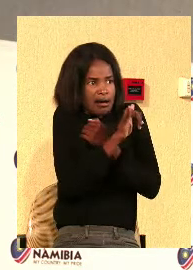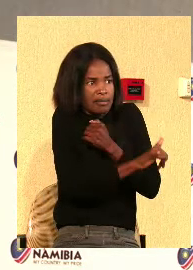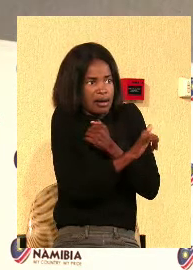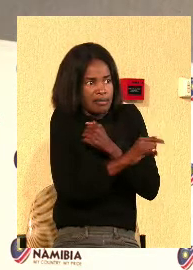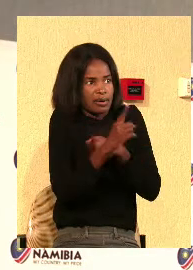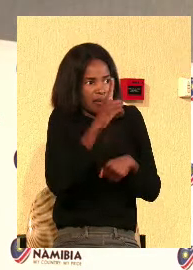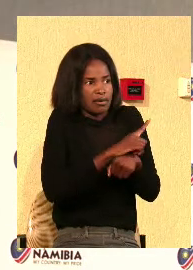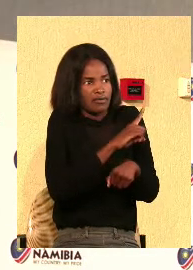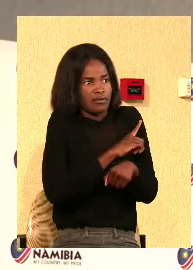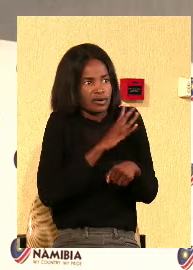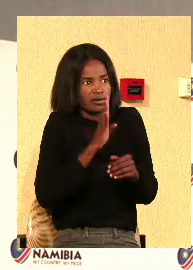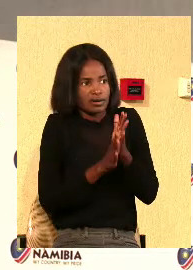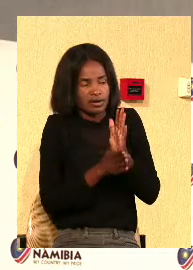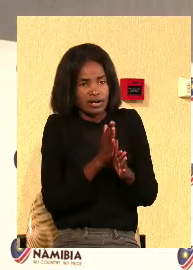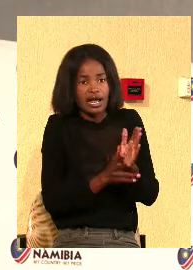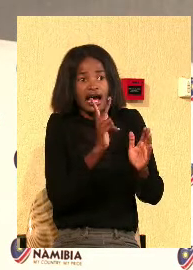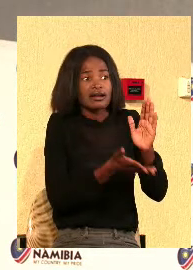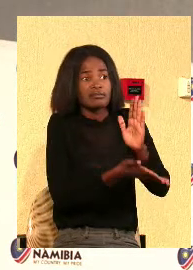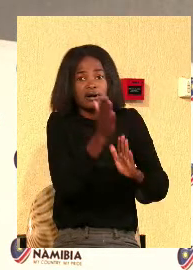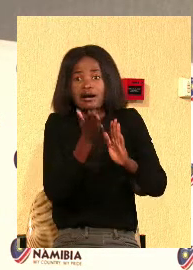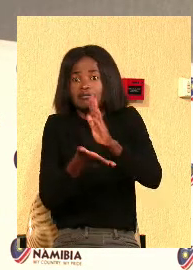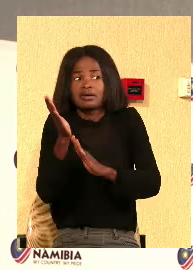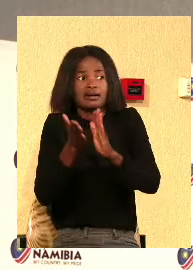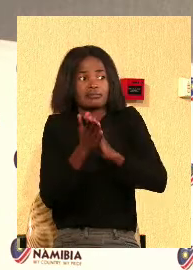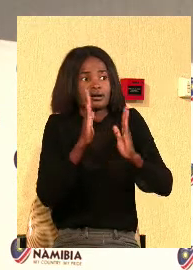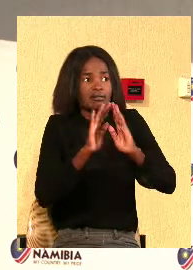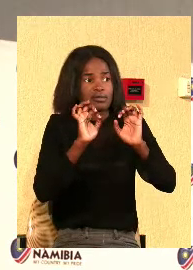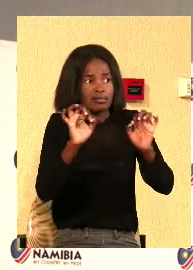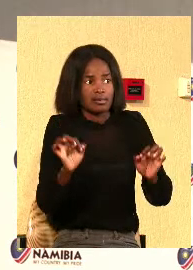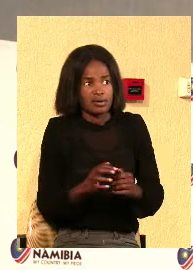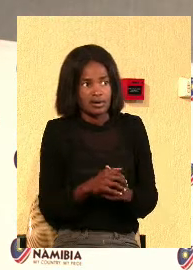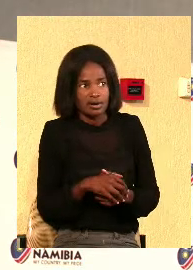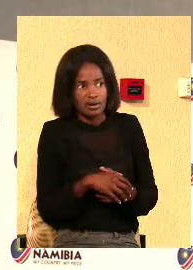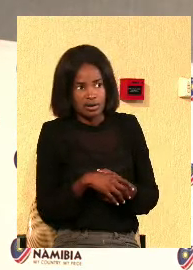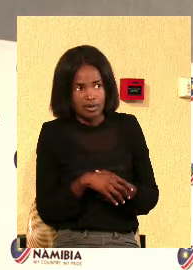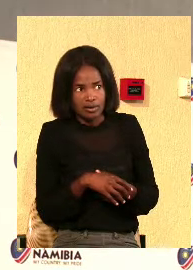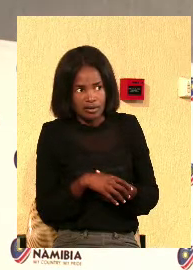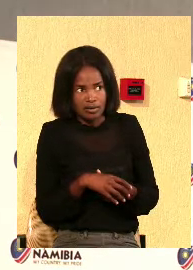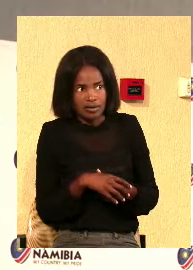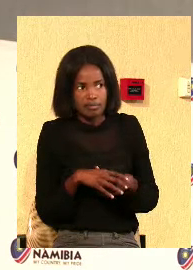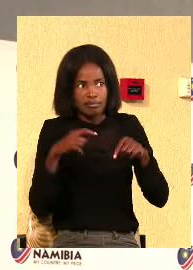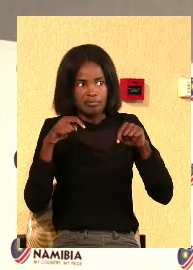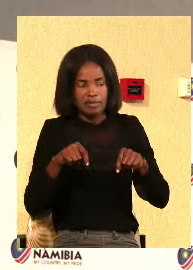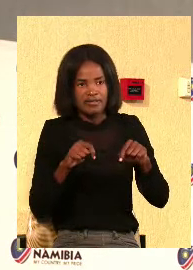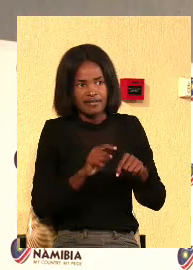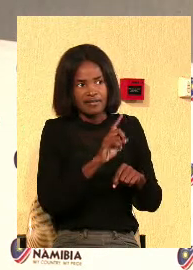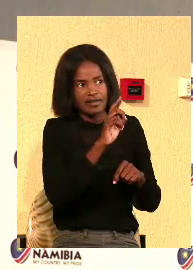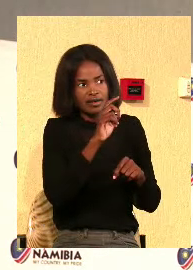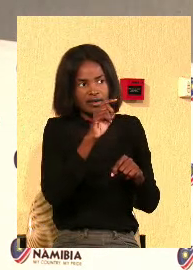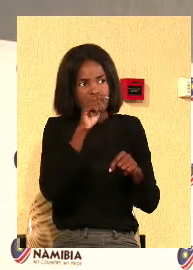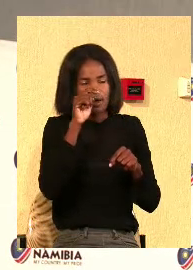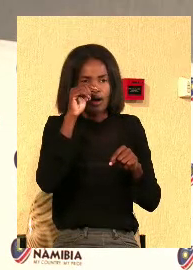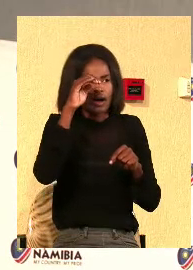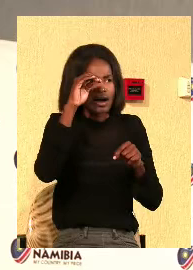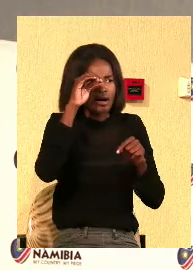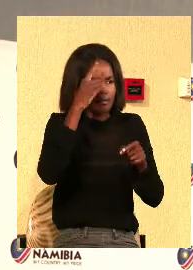of mandatory quarantine. I wanted to find out, is there a way that the ministry is tracking them